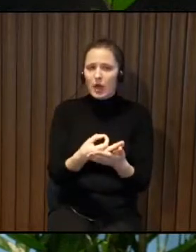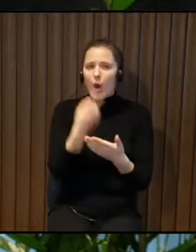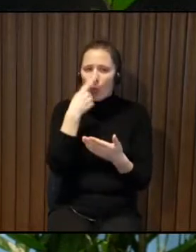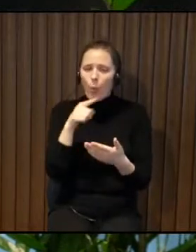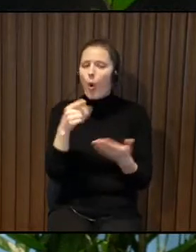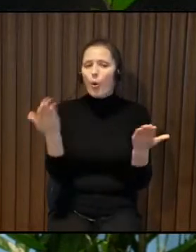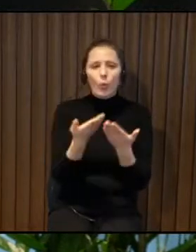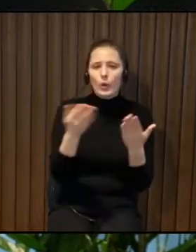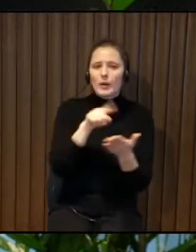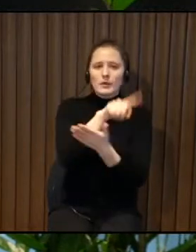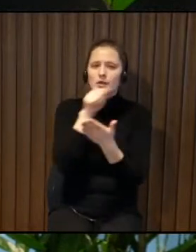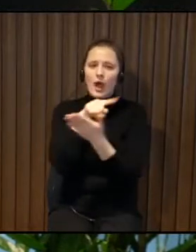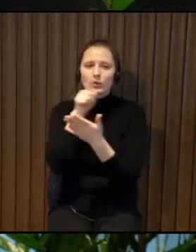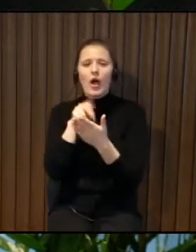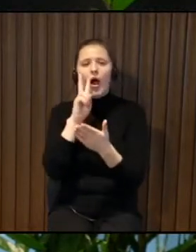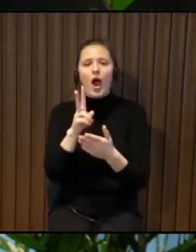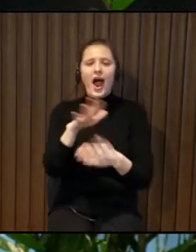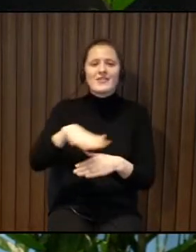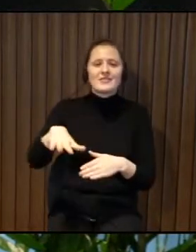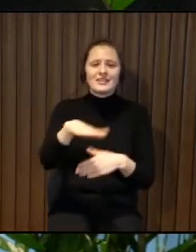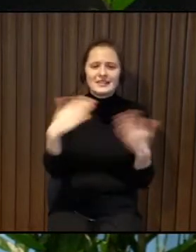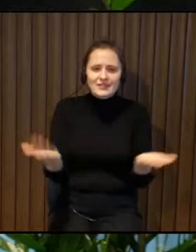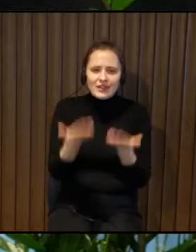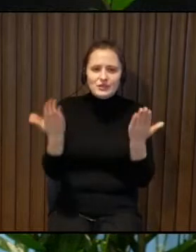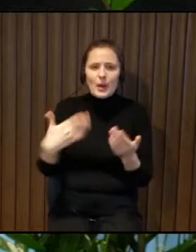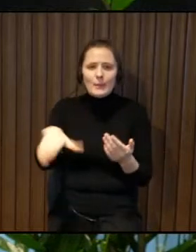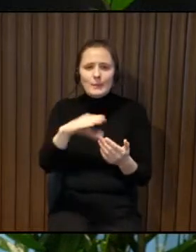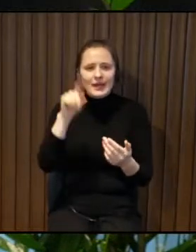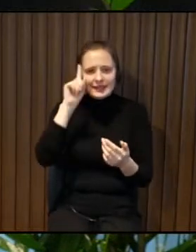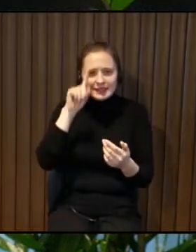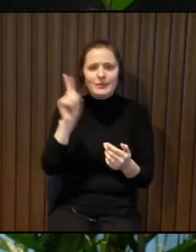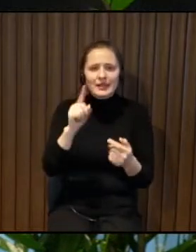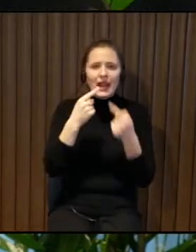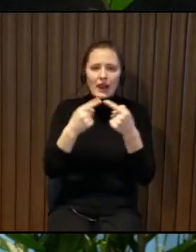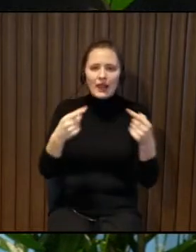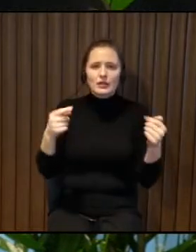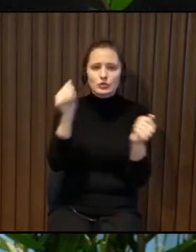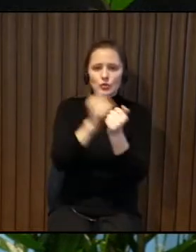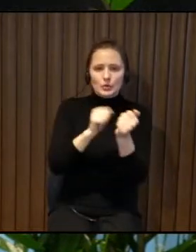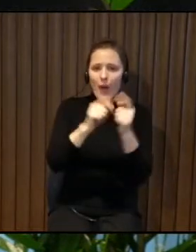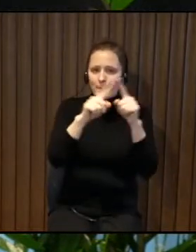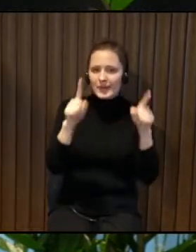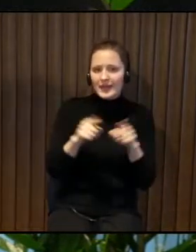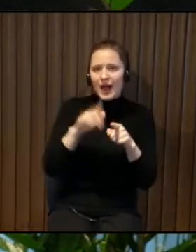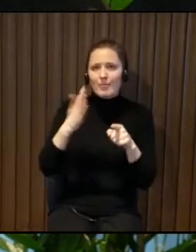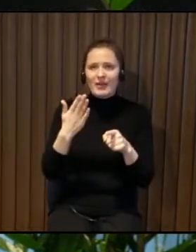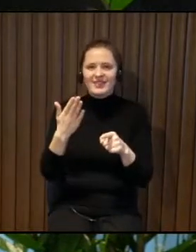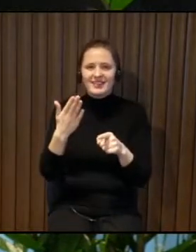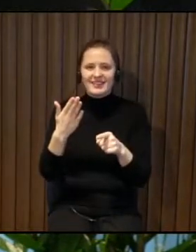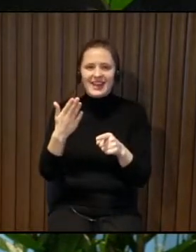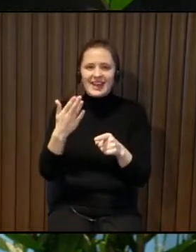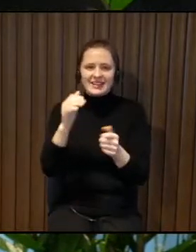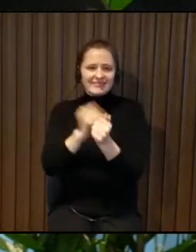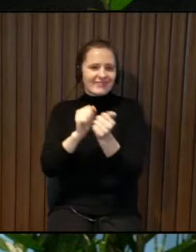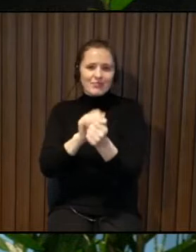Talking about the topics, so what is responsibility of municipalities? And also, we know that there are some things which